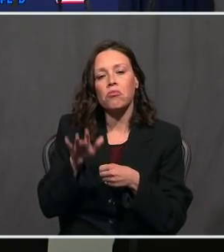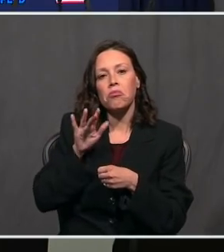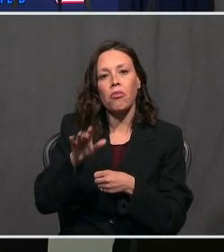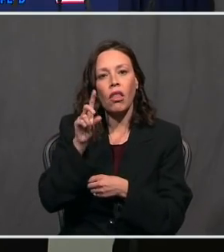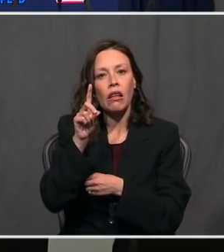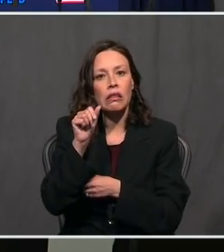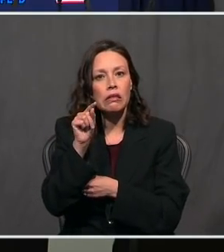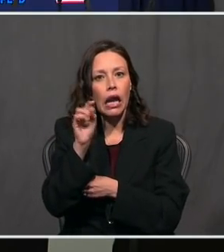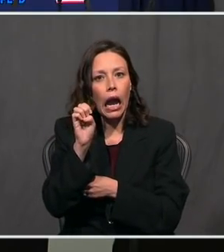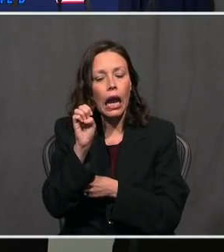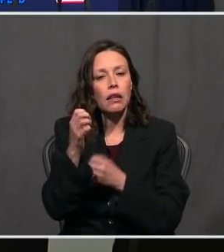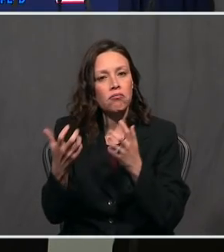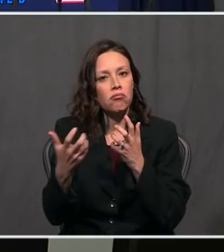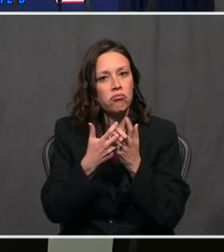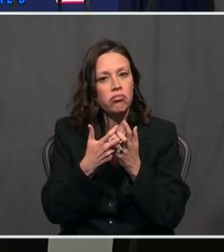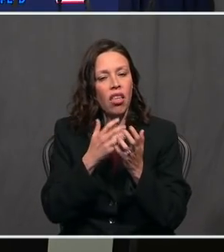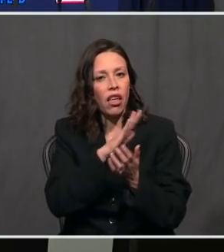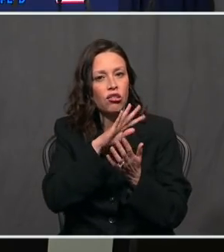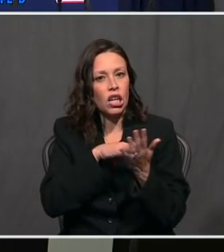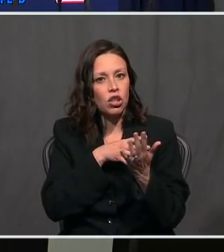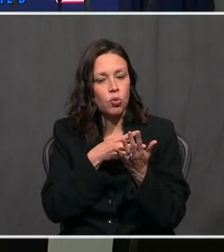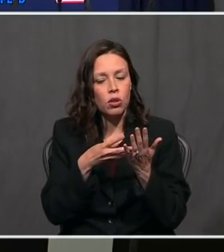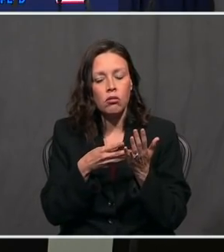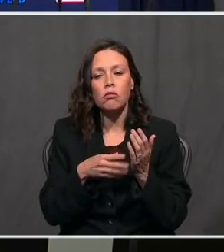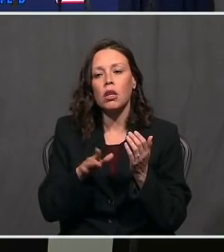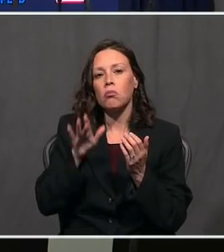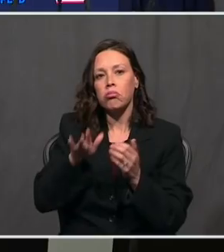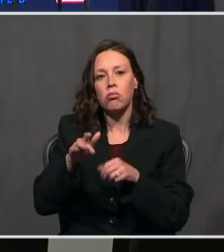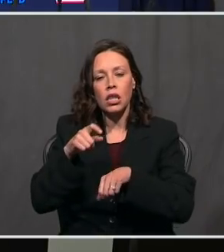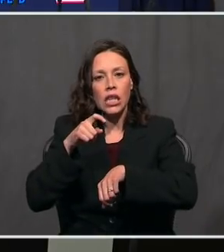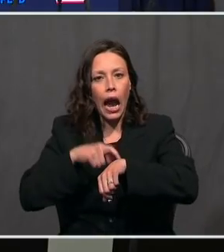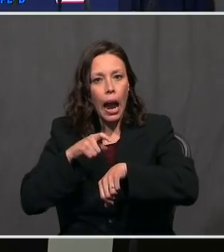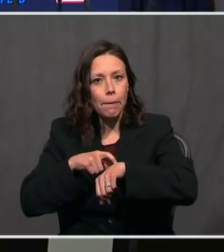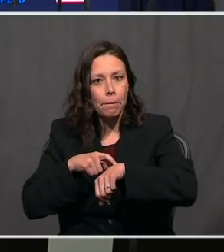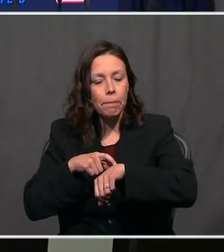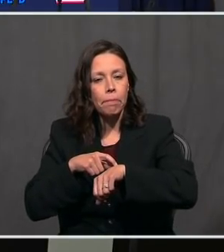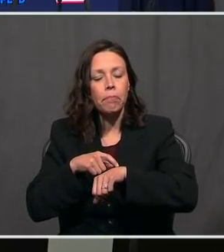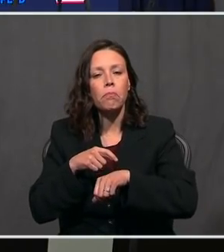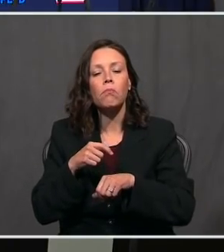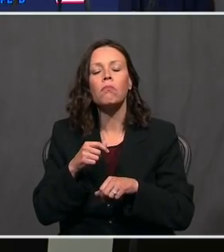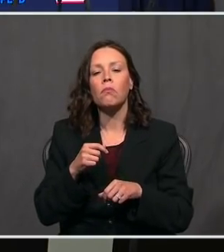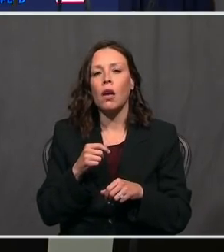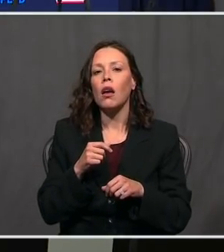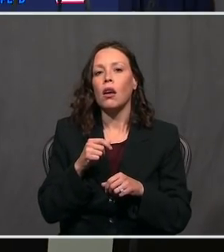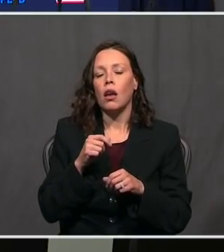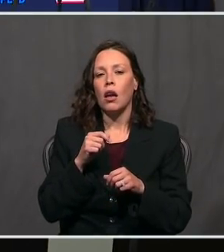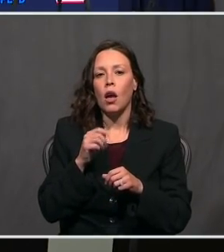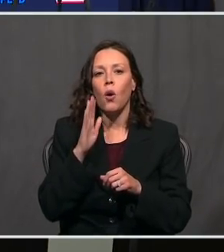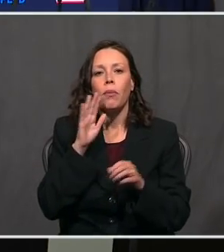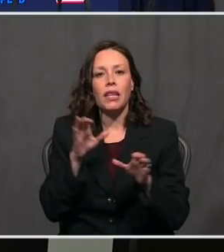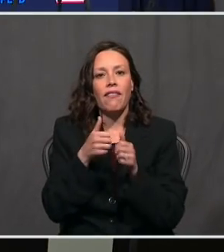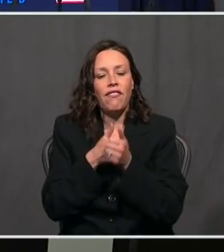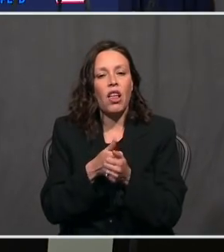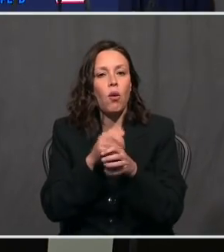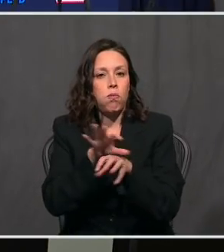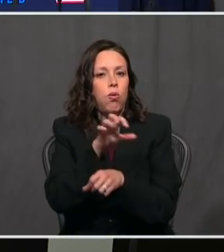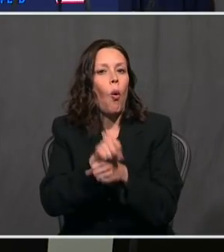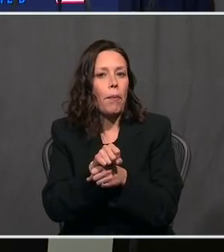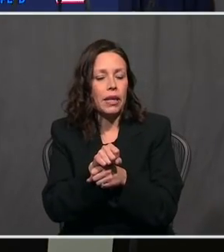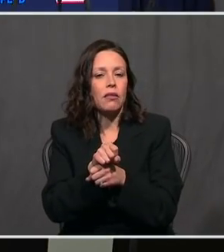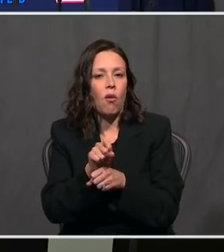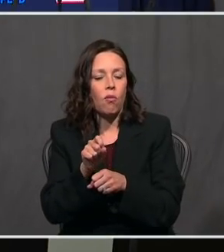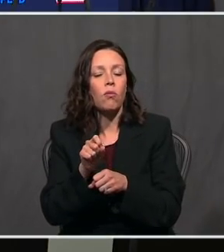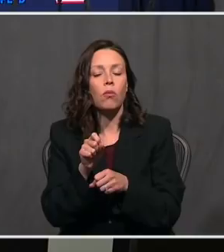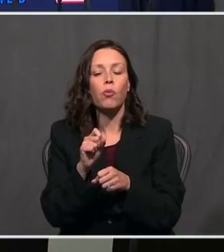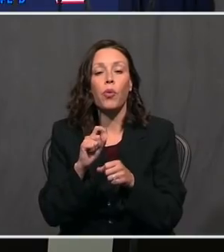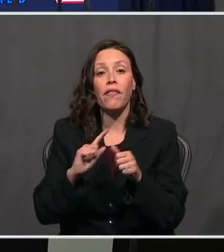that, you know, works in their schedule, and then they'll pick a time. And so these vaccinations will be done by appointment. Now, when they